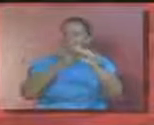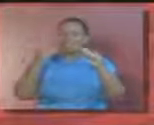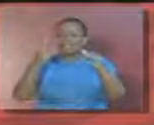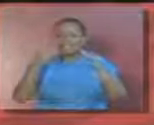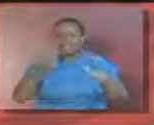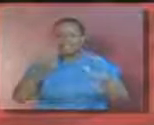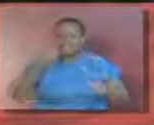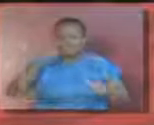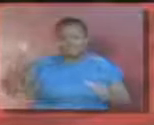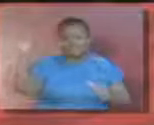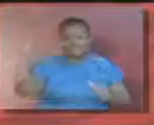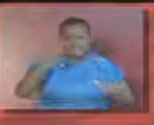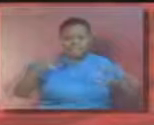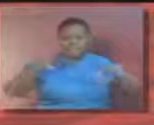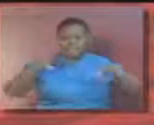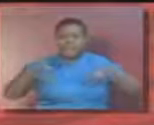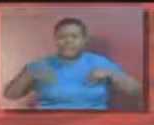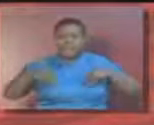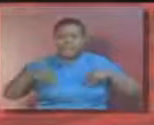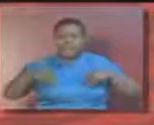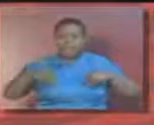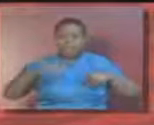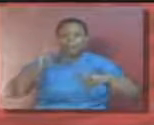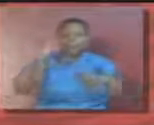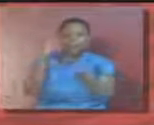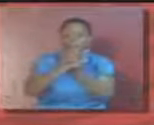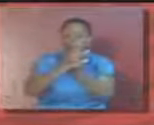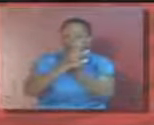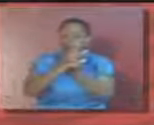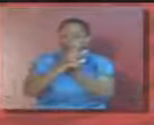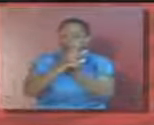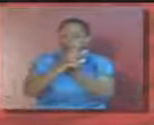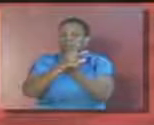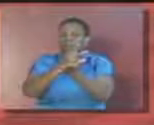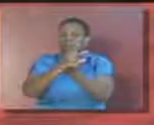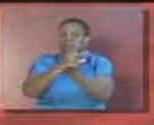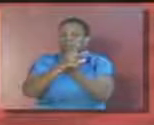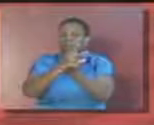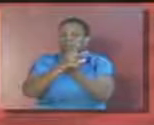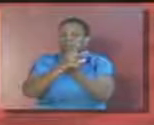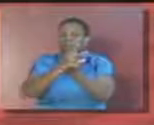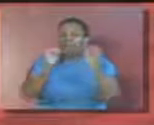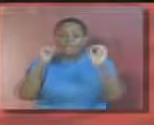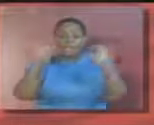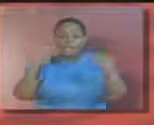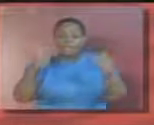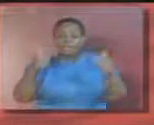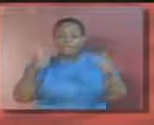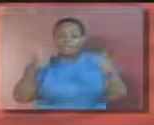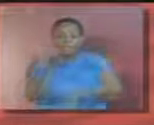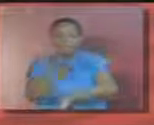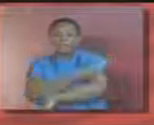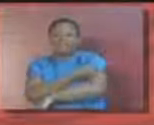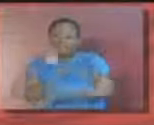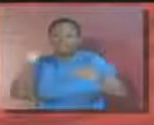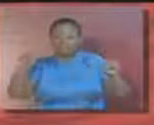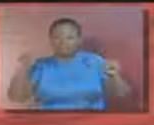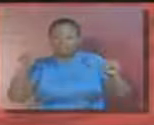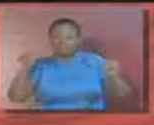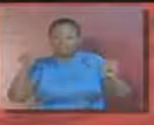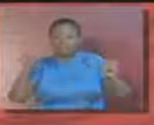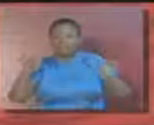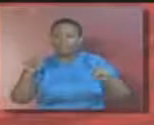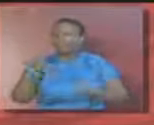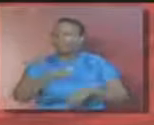rigorous process to evaluate the safety and effectiveness of any vaccine that is